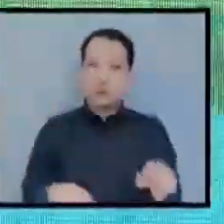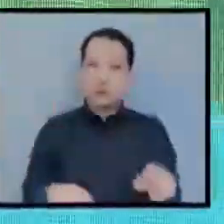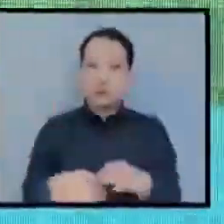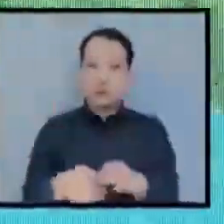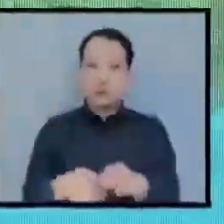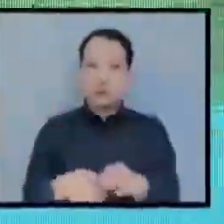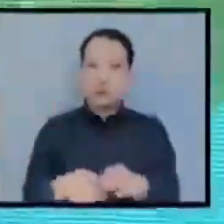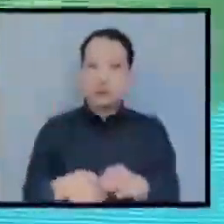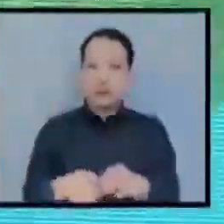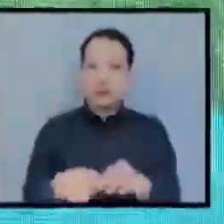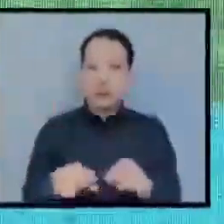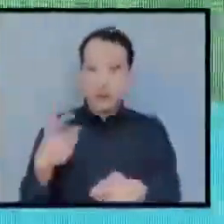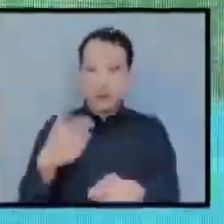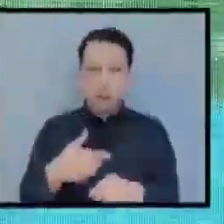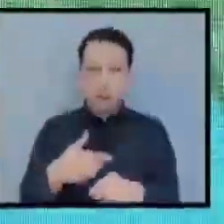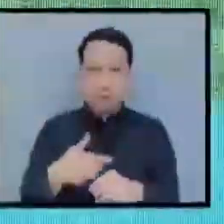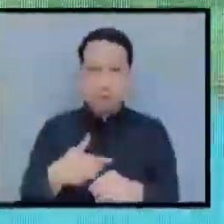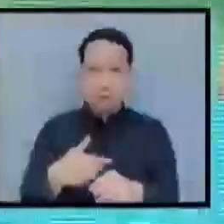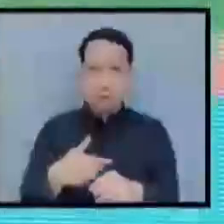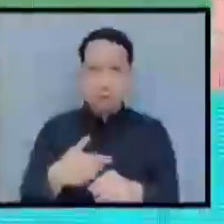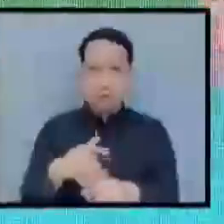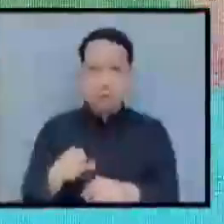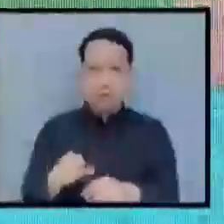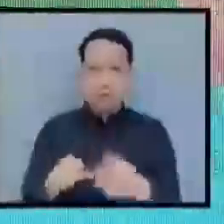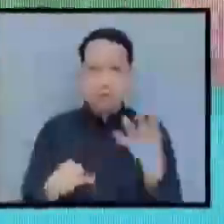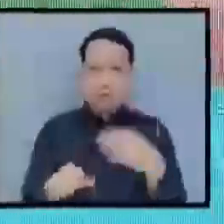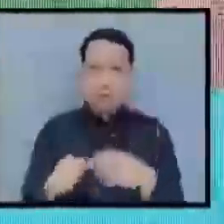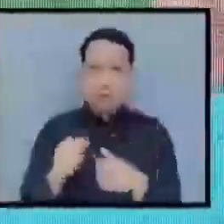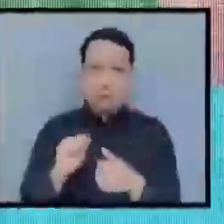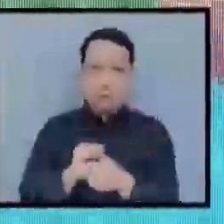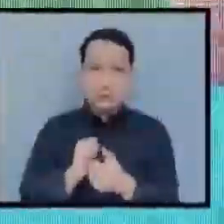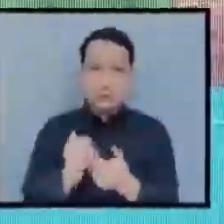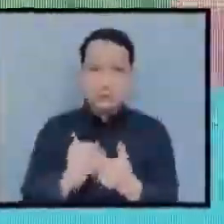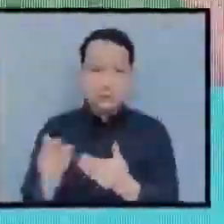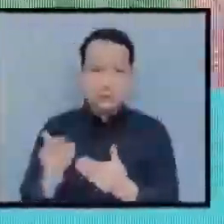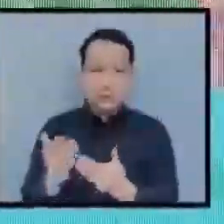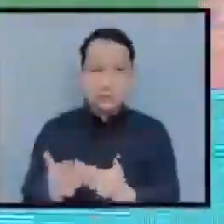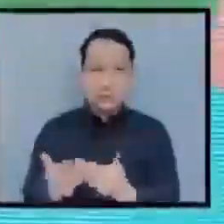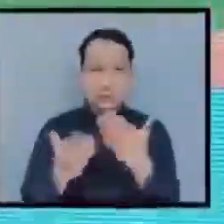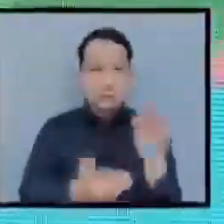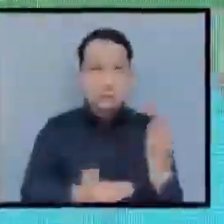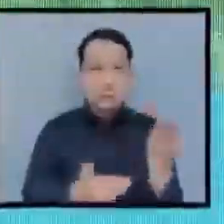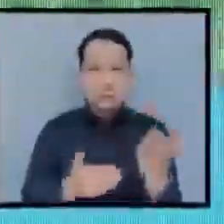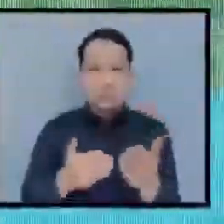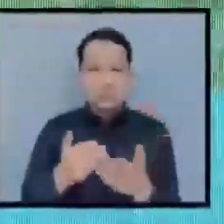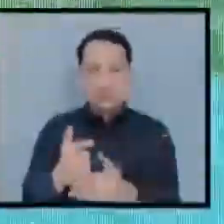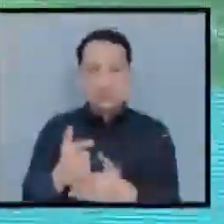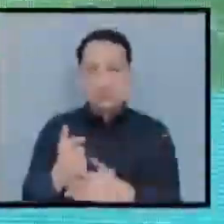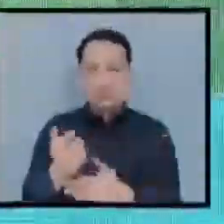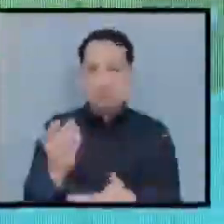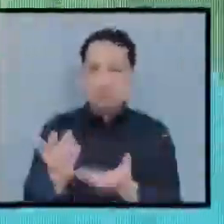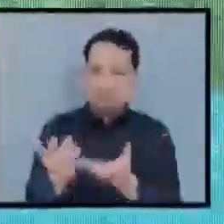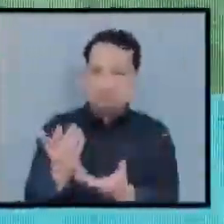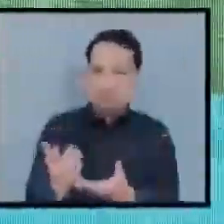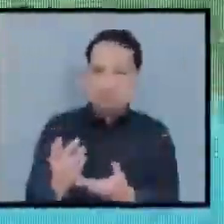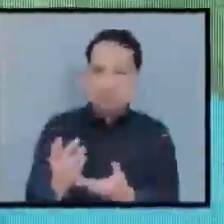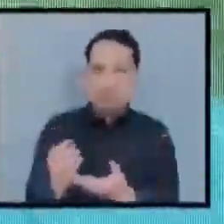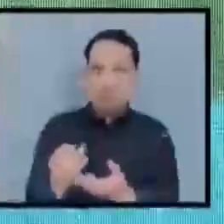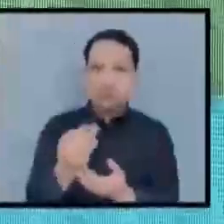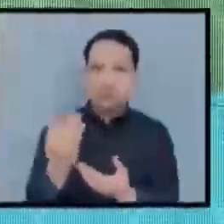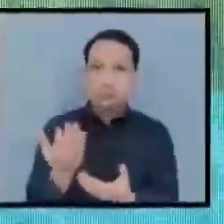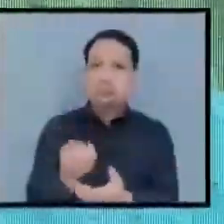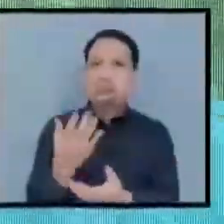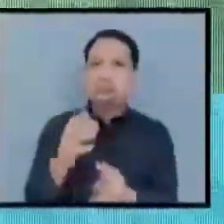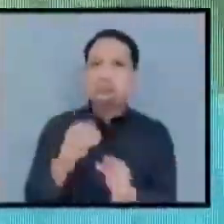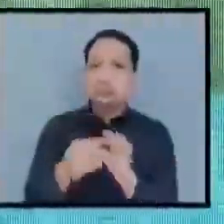Genesis Universe, the most important thing will be for you to perform GUT lockup, in which that amount depends on how much you